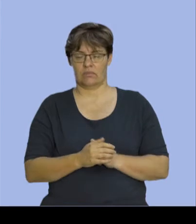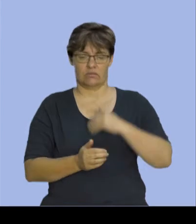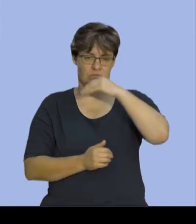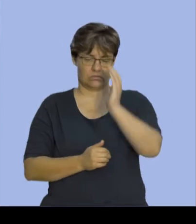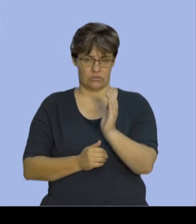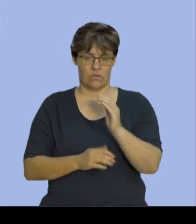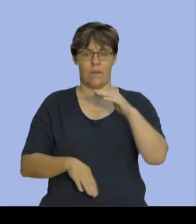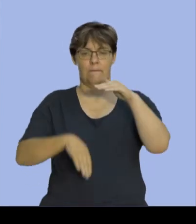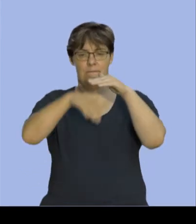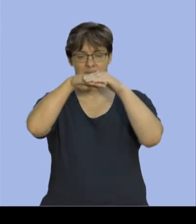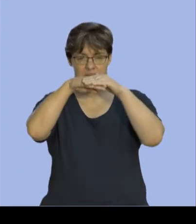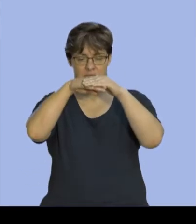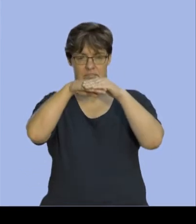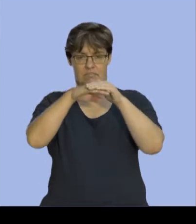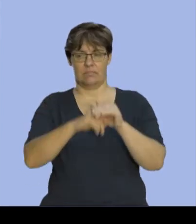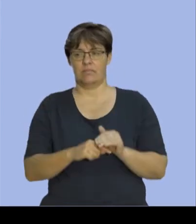maximum,